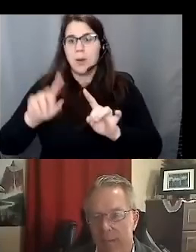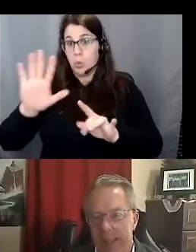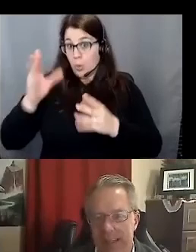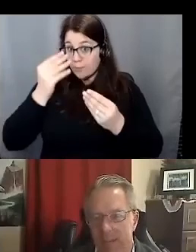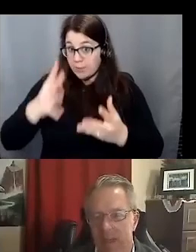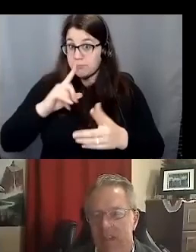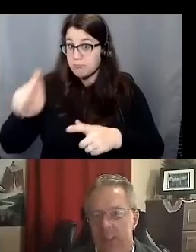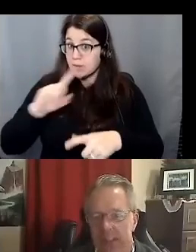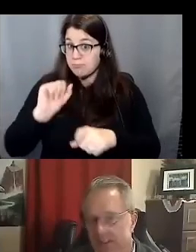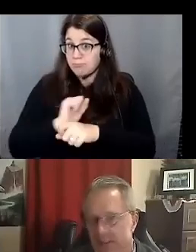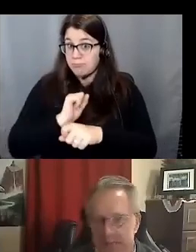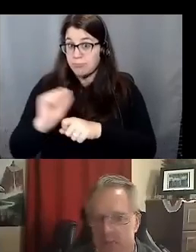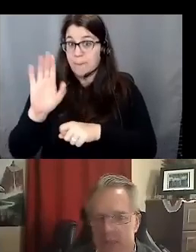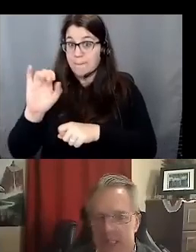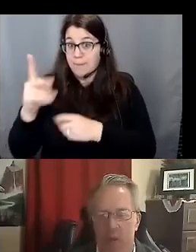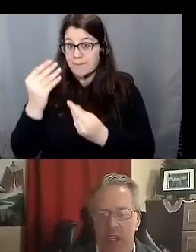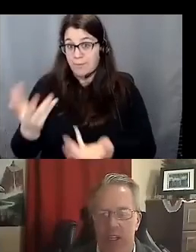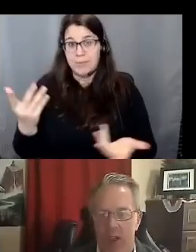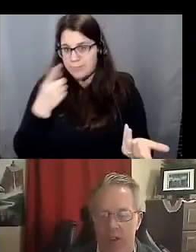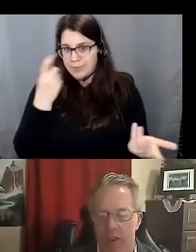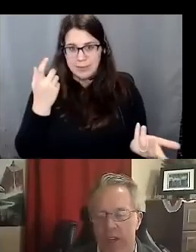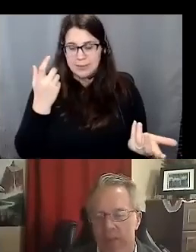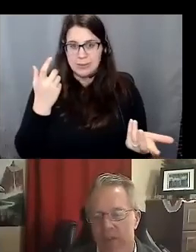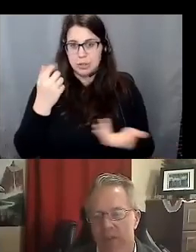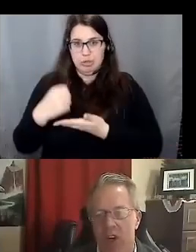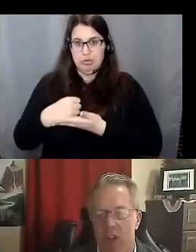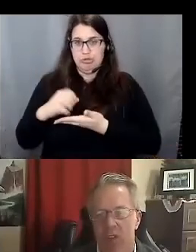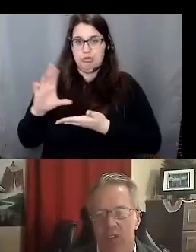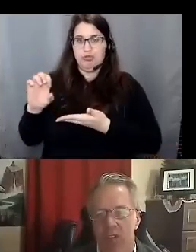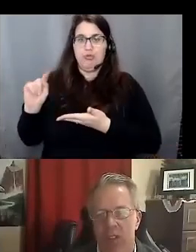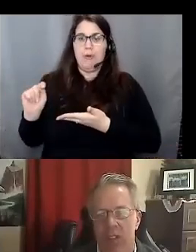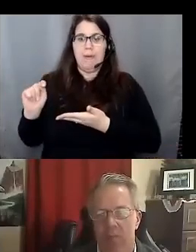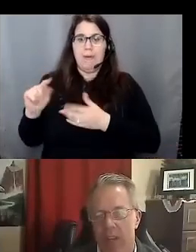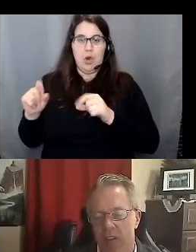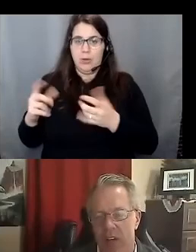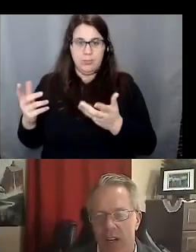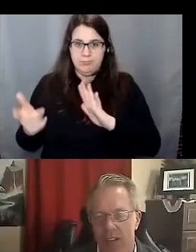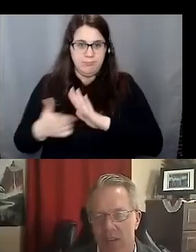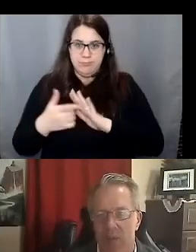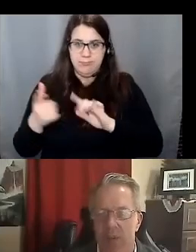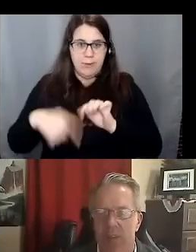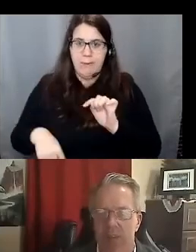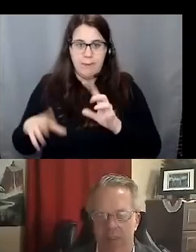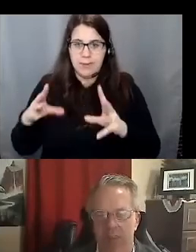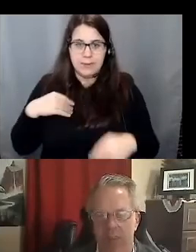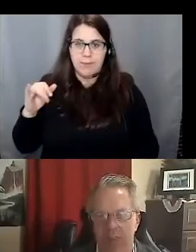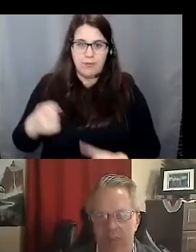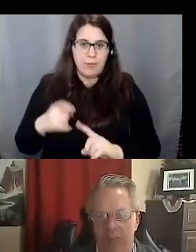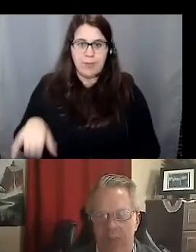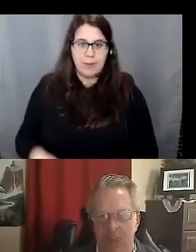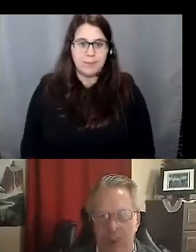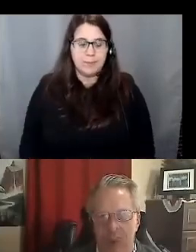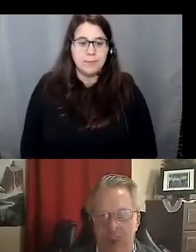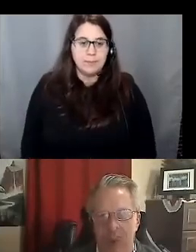actual banking information, because credit cards or those types of contribution methods are not acceptable.